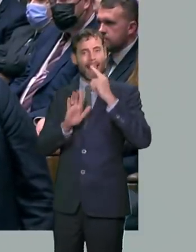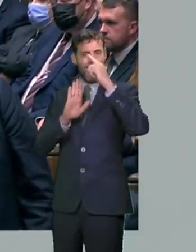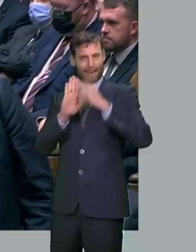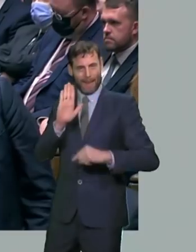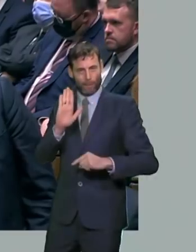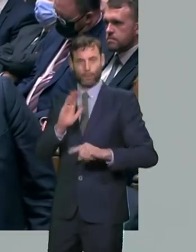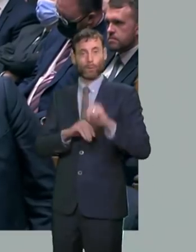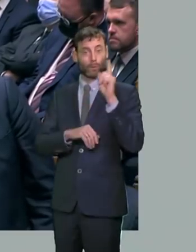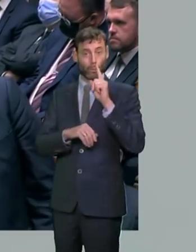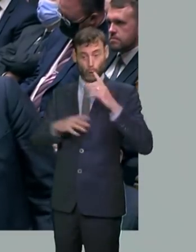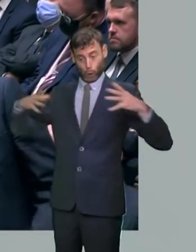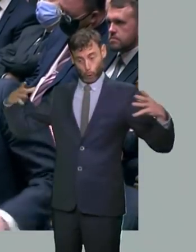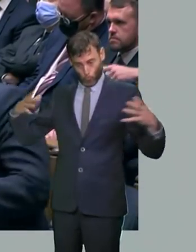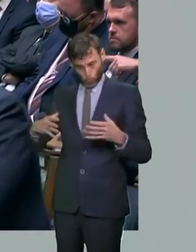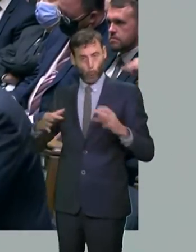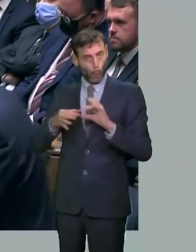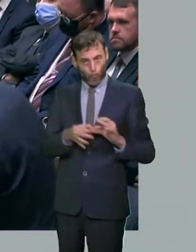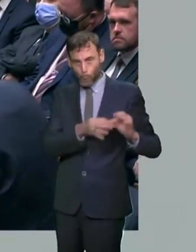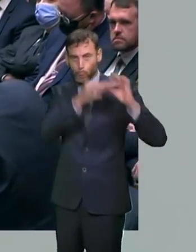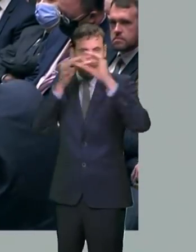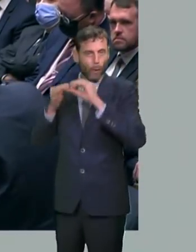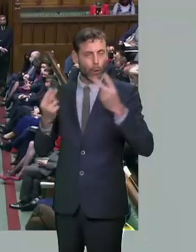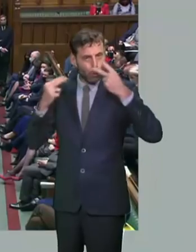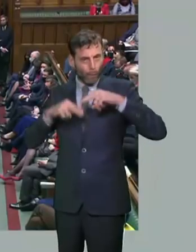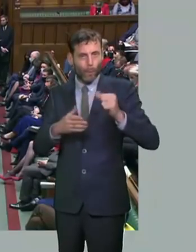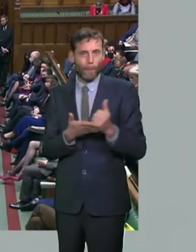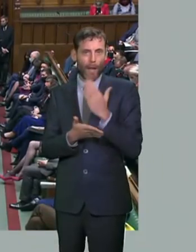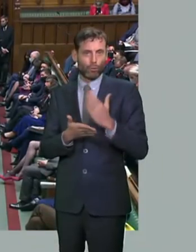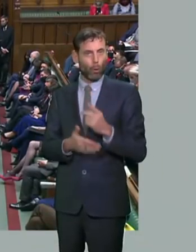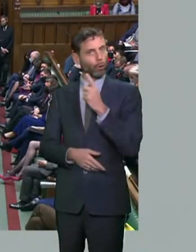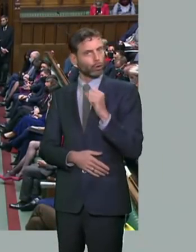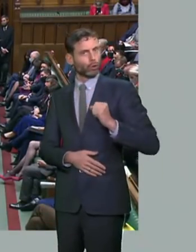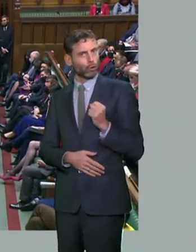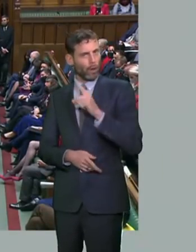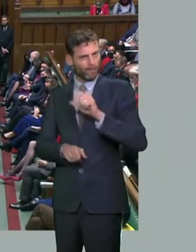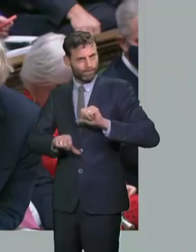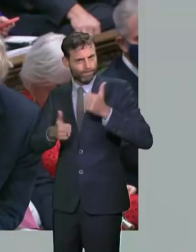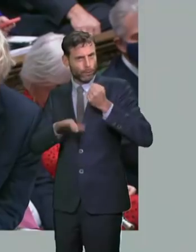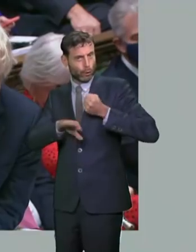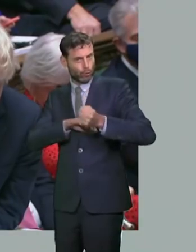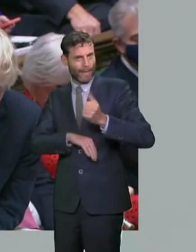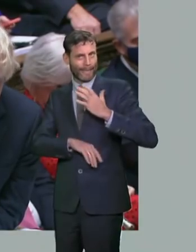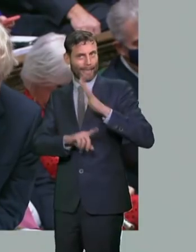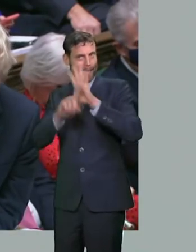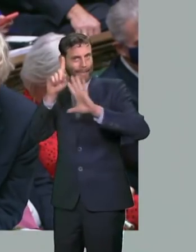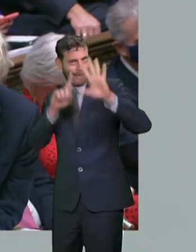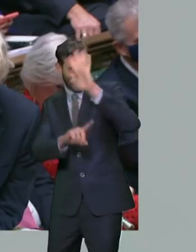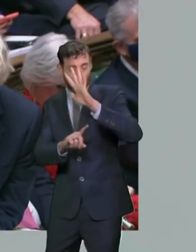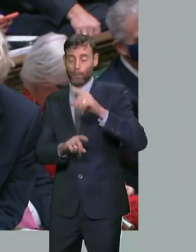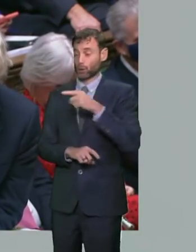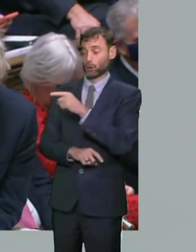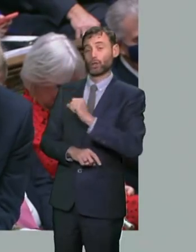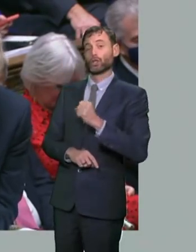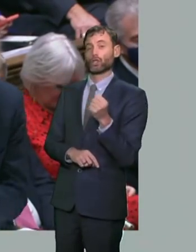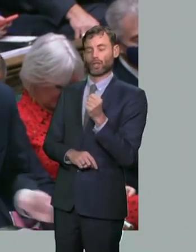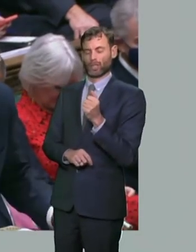Union Connectivity Review to ensure that the people of Scotland are served with the connections that they need and which the Scottish Nationalist